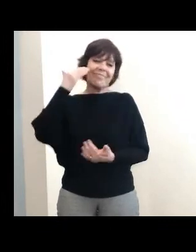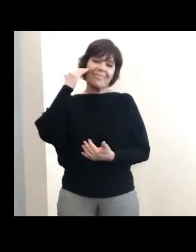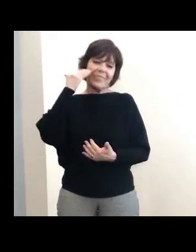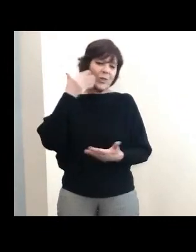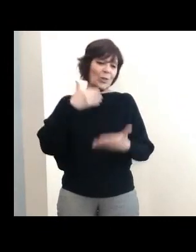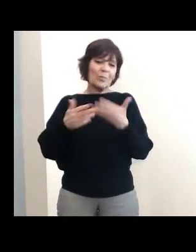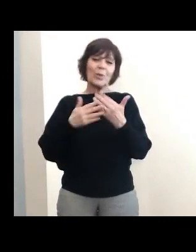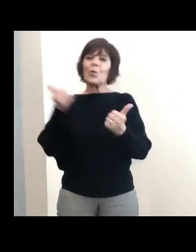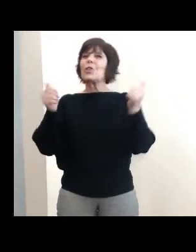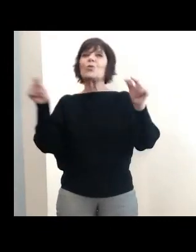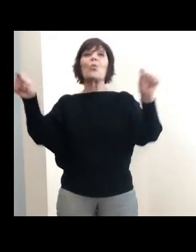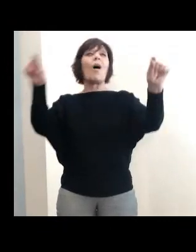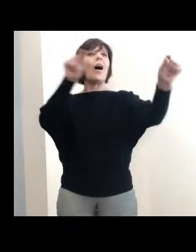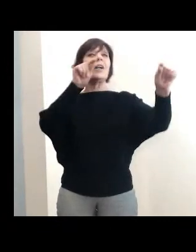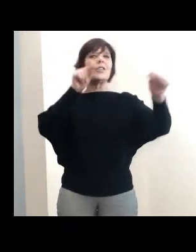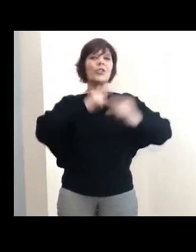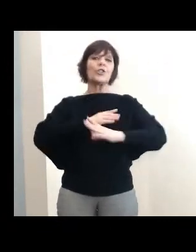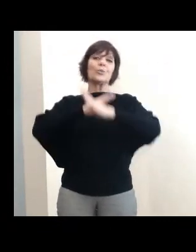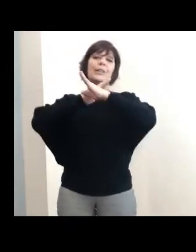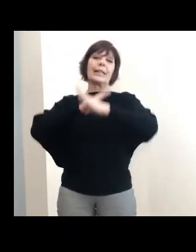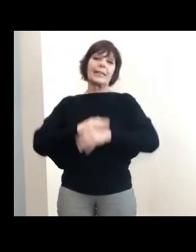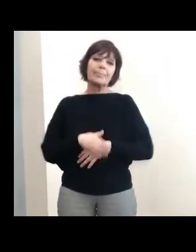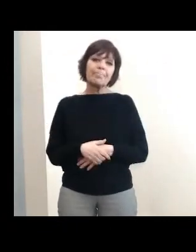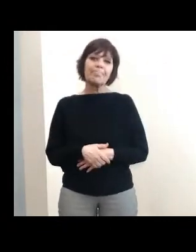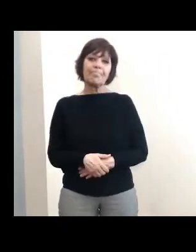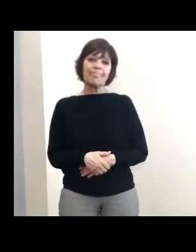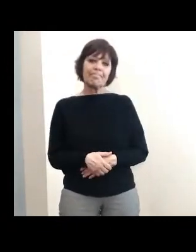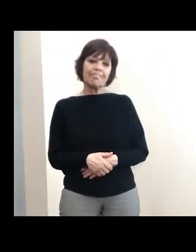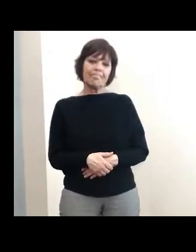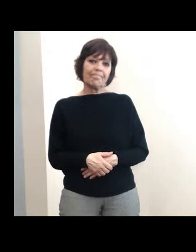out there, you're protected from it.